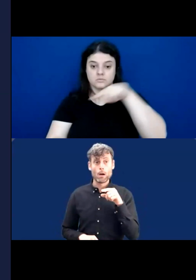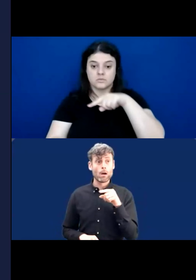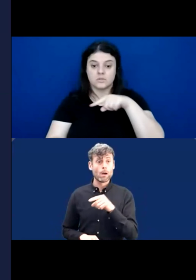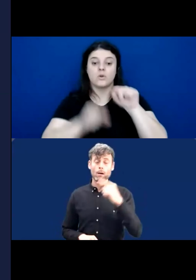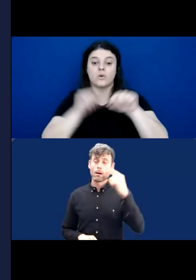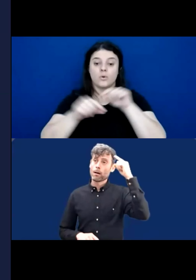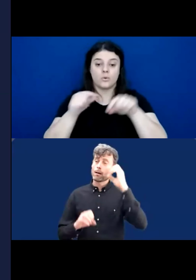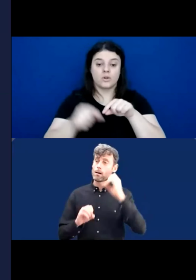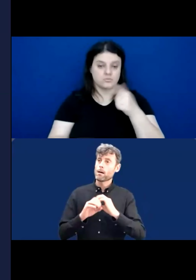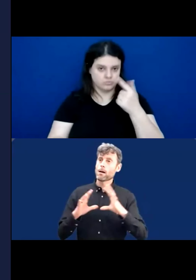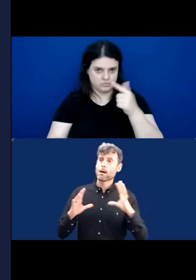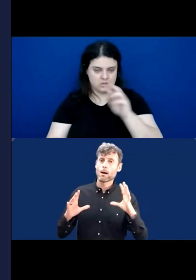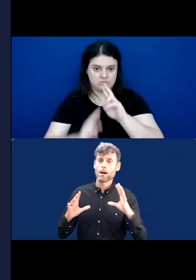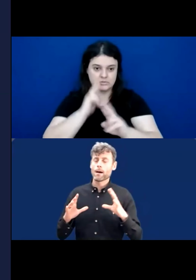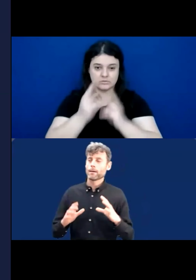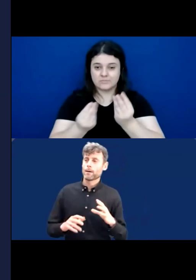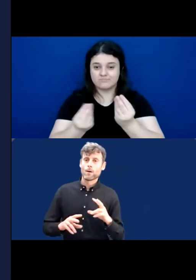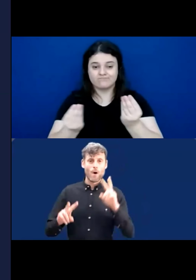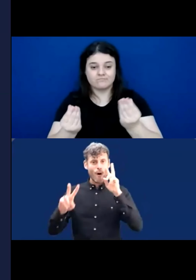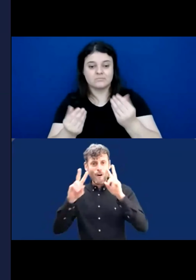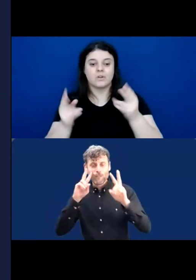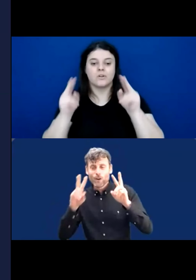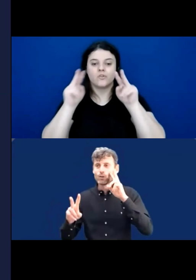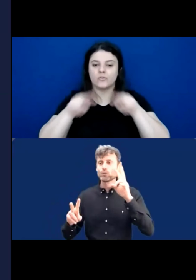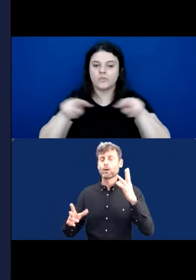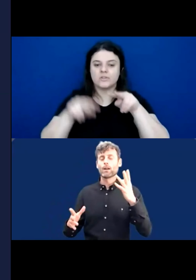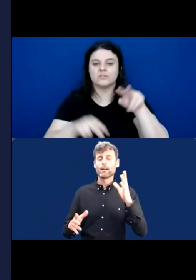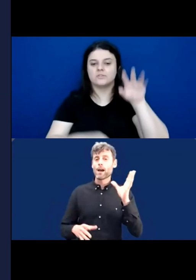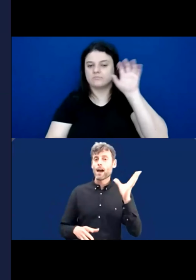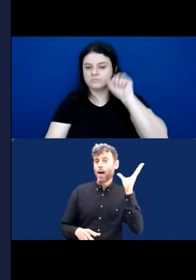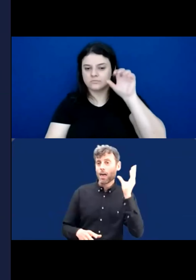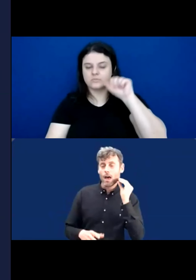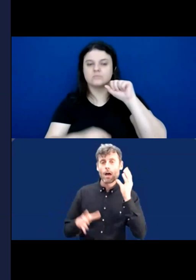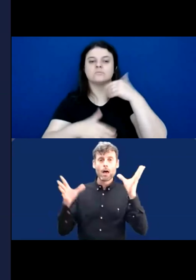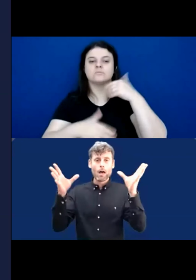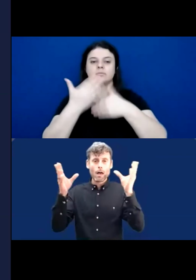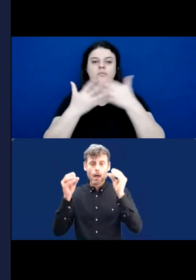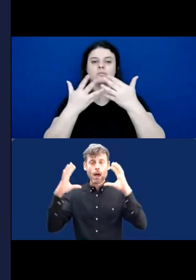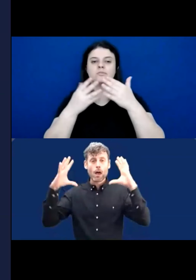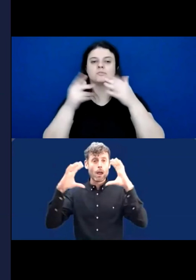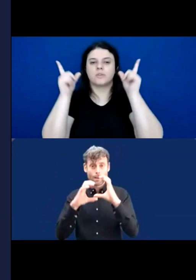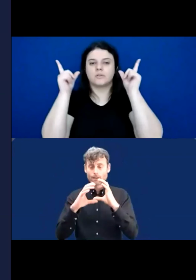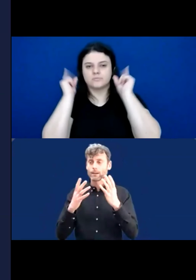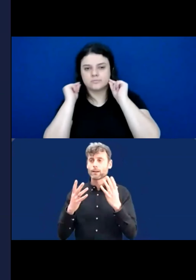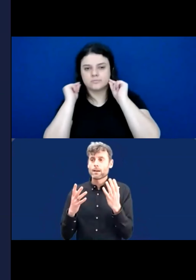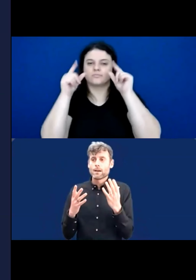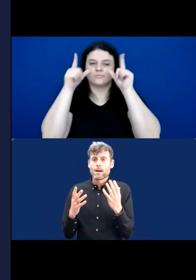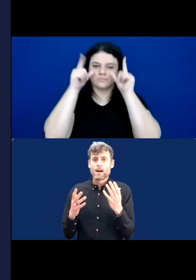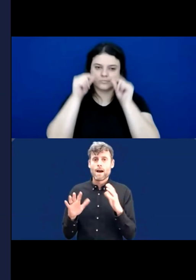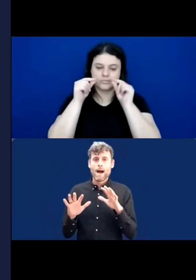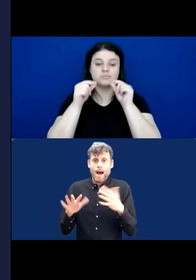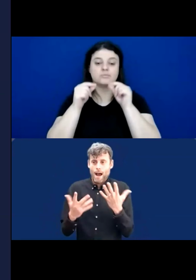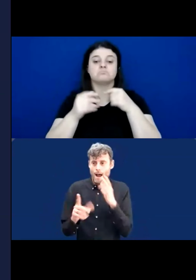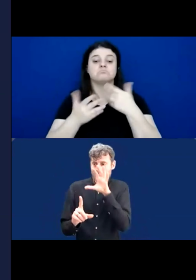outcome as their vision or hearing deteriorates. No such conclusion can be made.